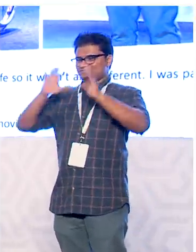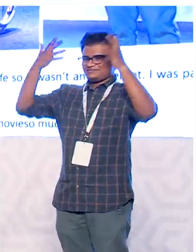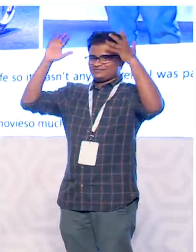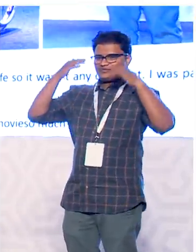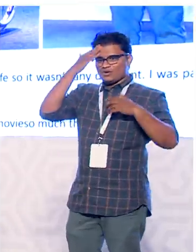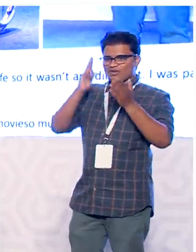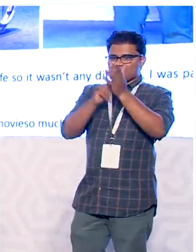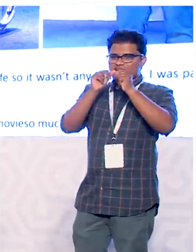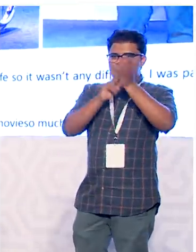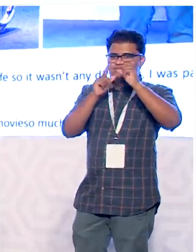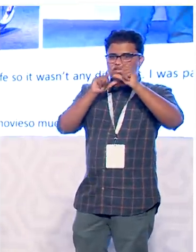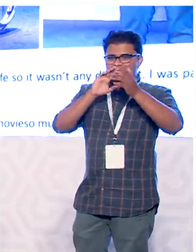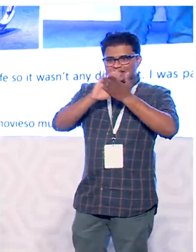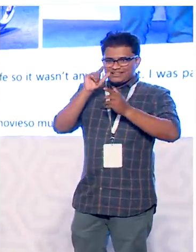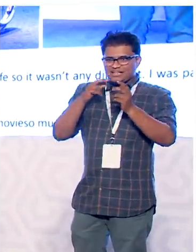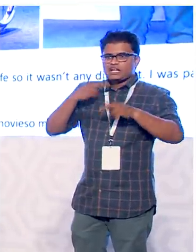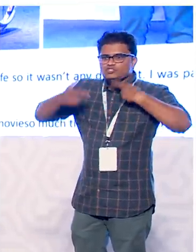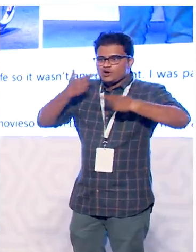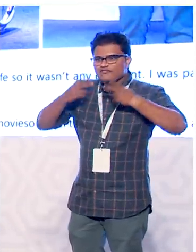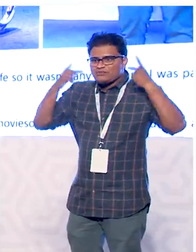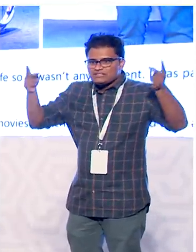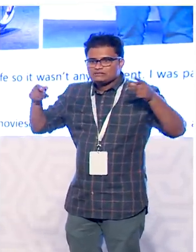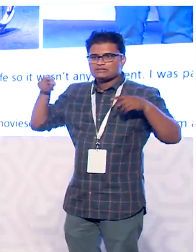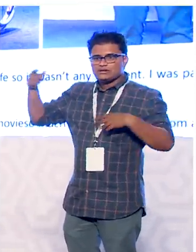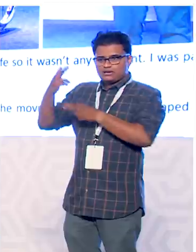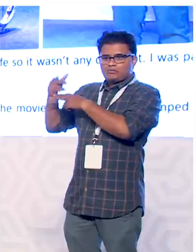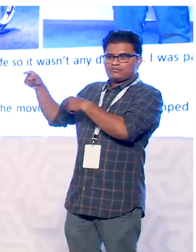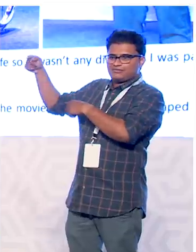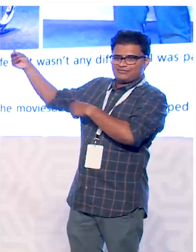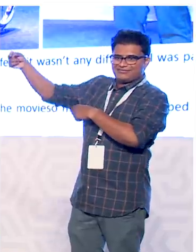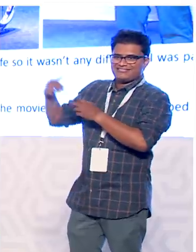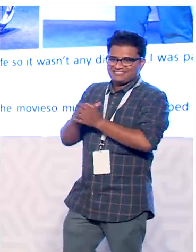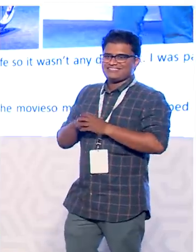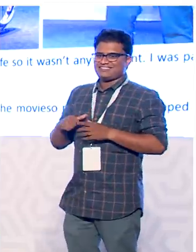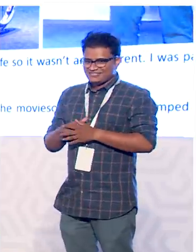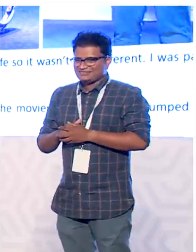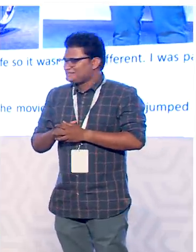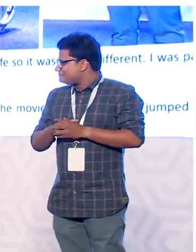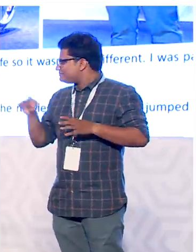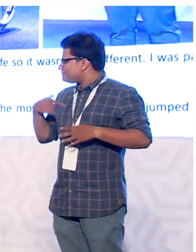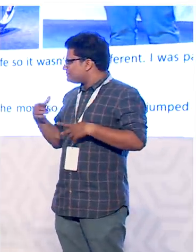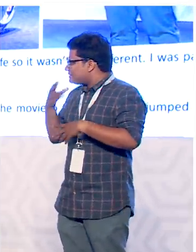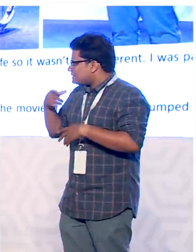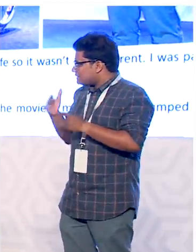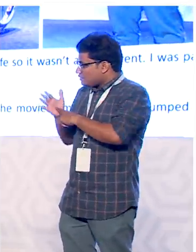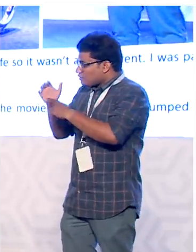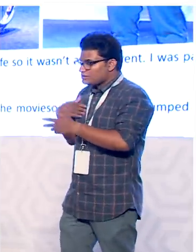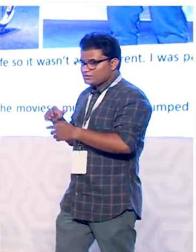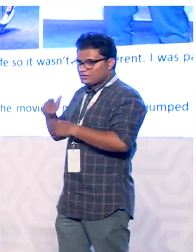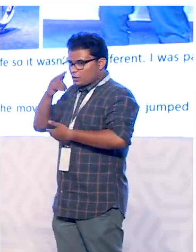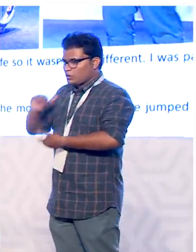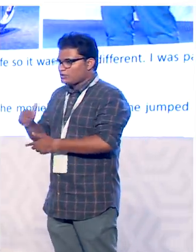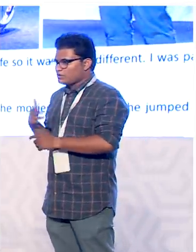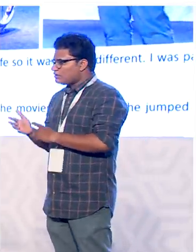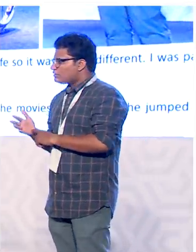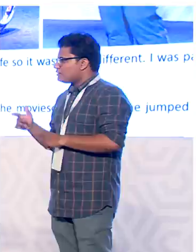So this was about 6 to 8 months ago. Or even 1 year ago, somebody sent me this clipping and I showed it to his daughter because